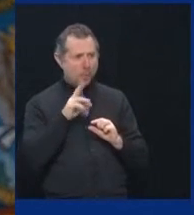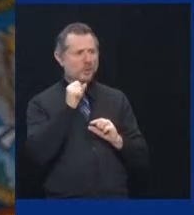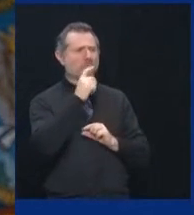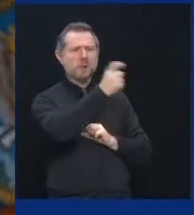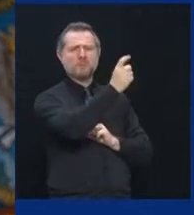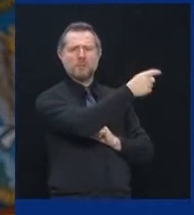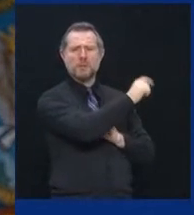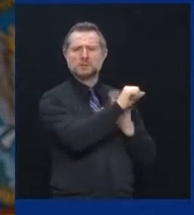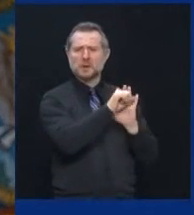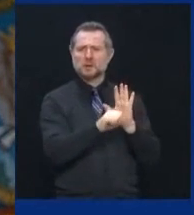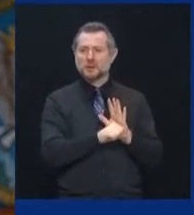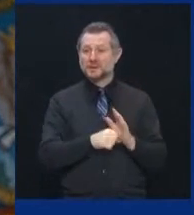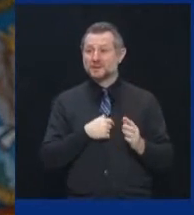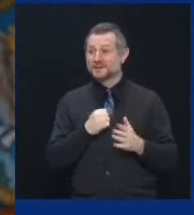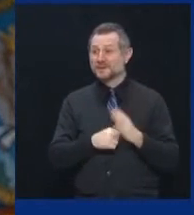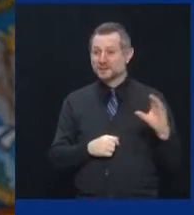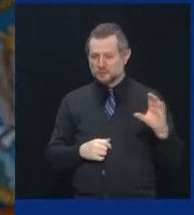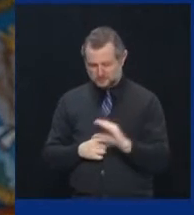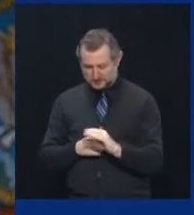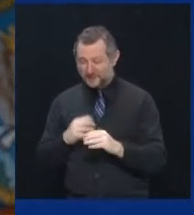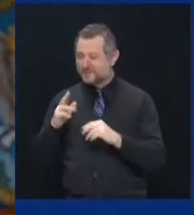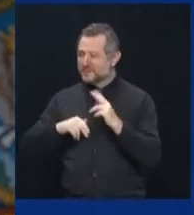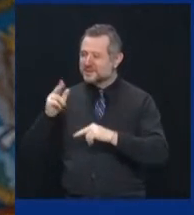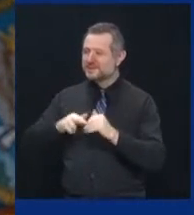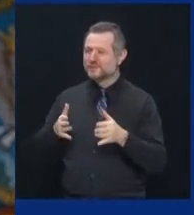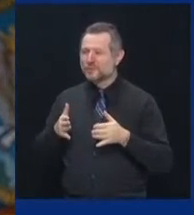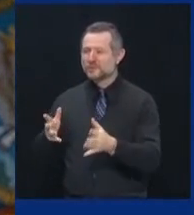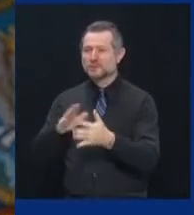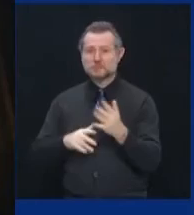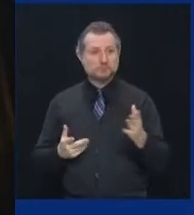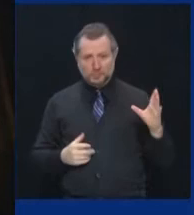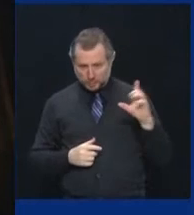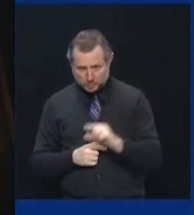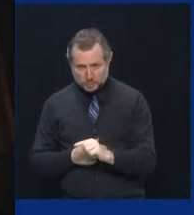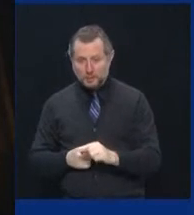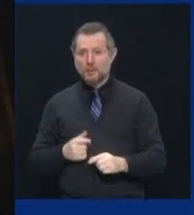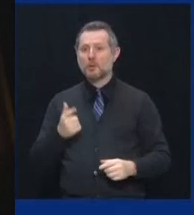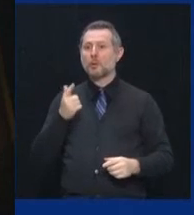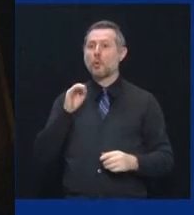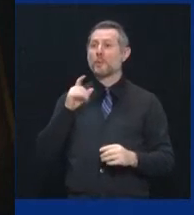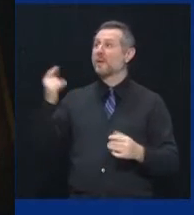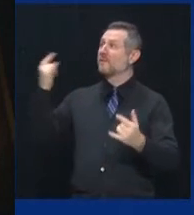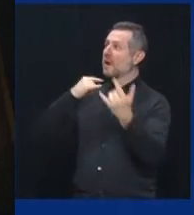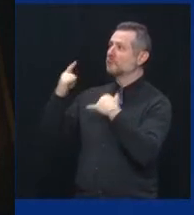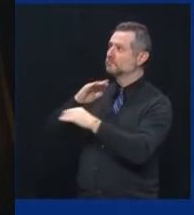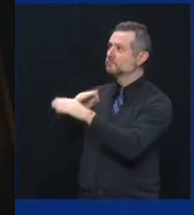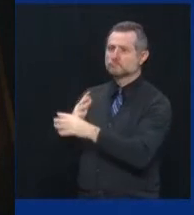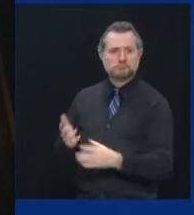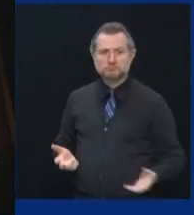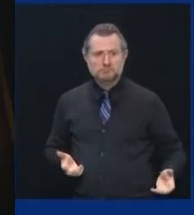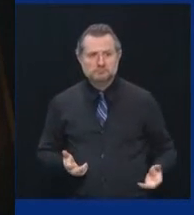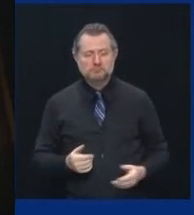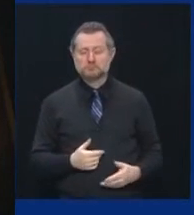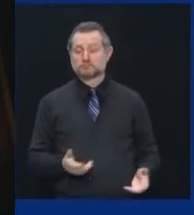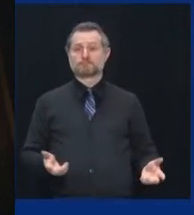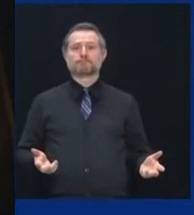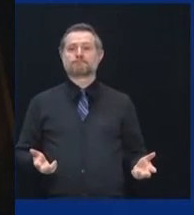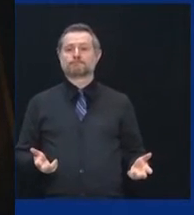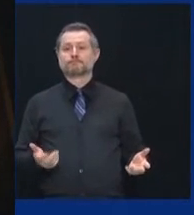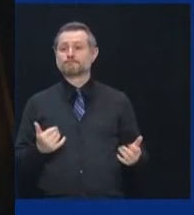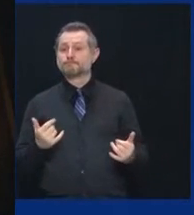funding, and they illegally impeded our global travel. So you ask me today, what is our state of the